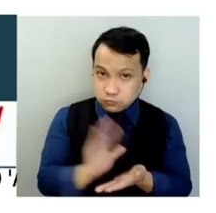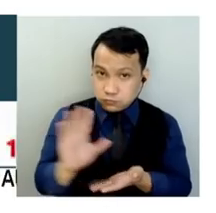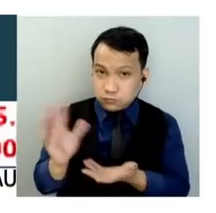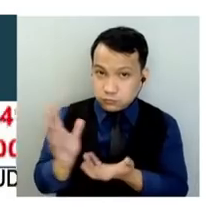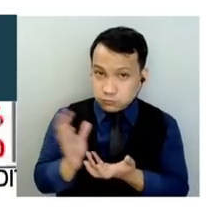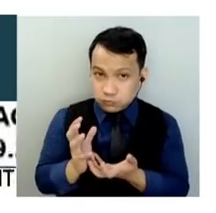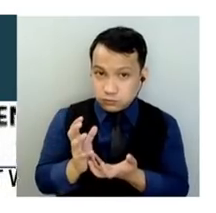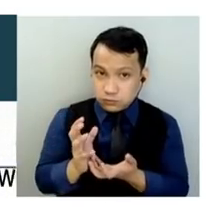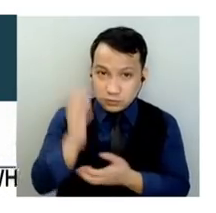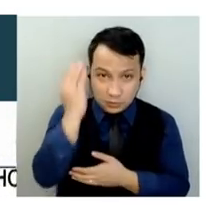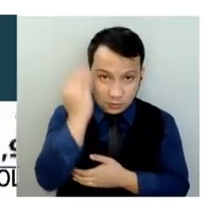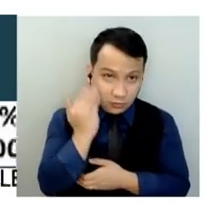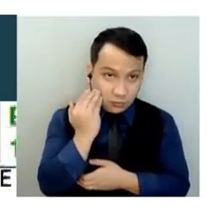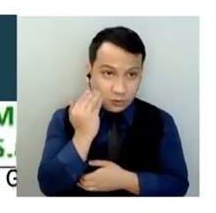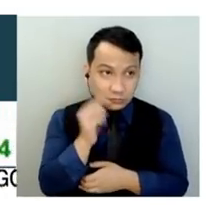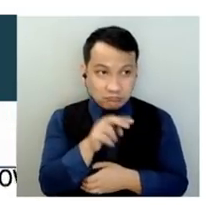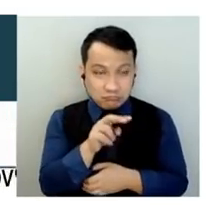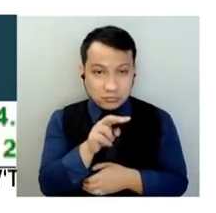again lacked foresight?